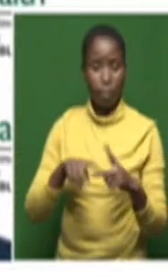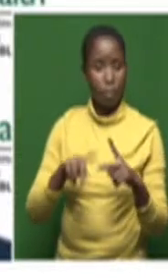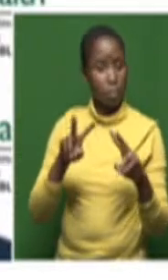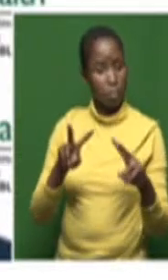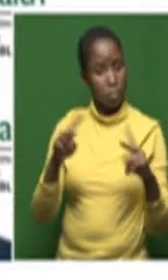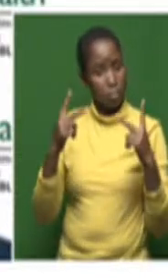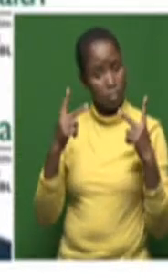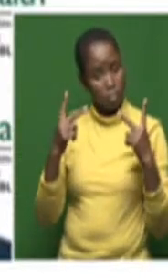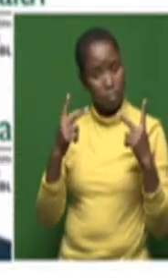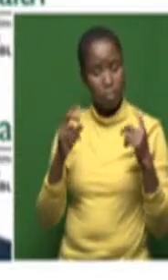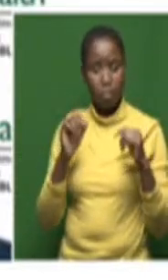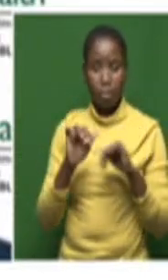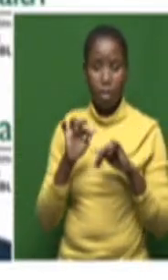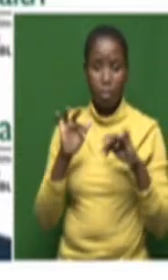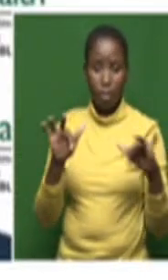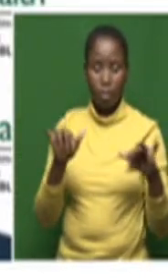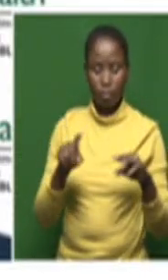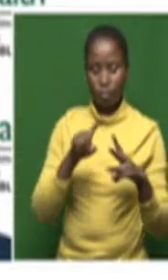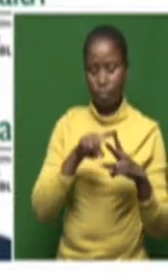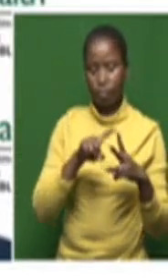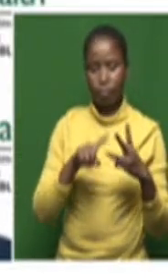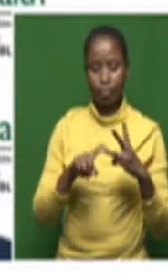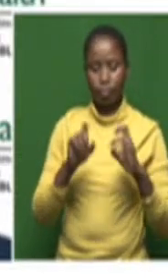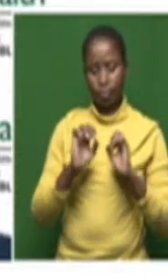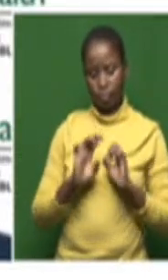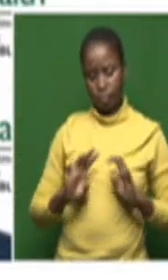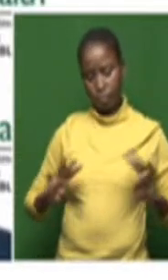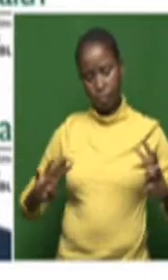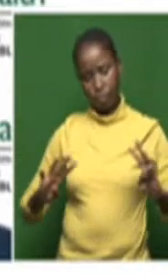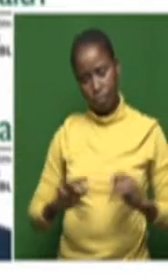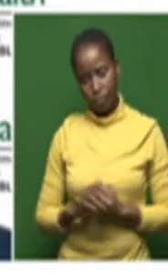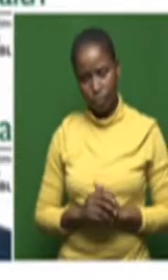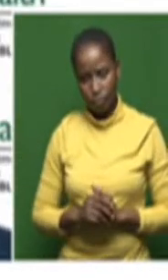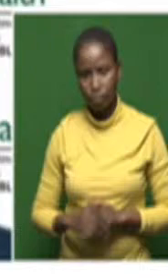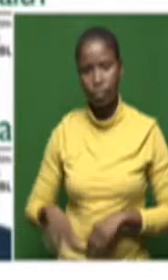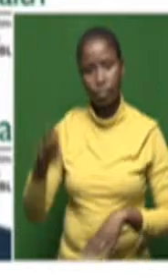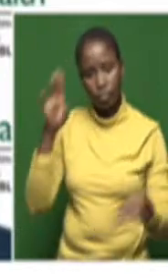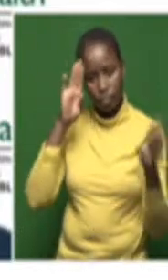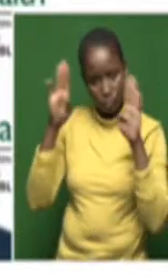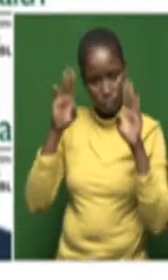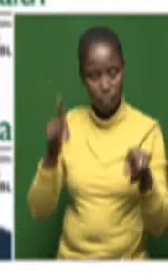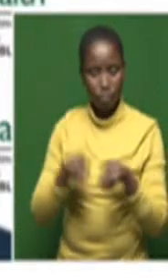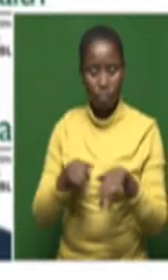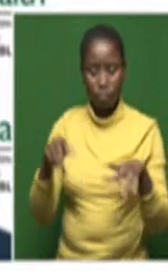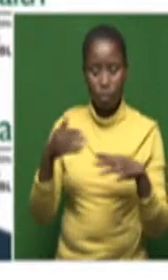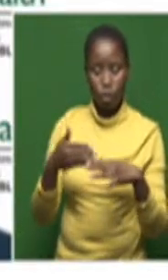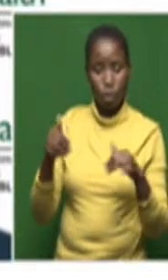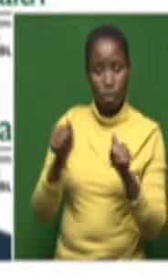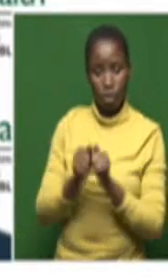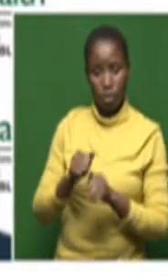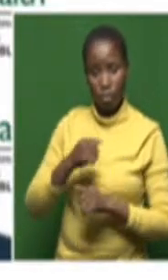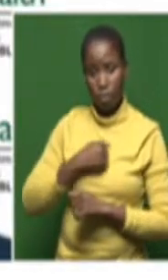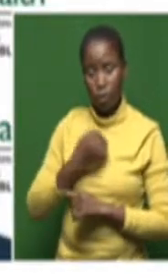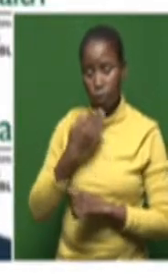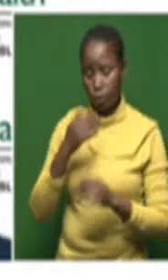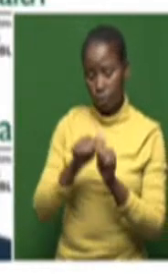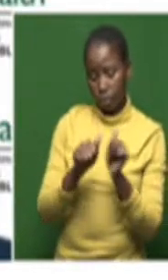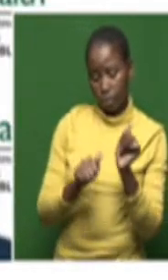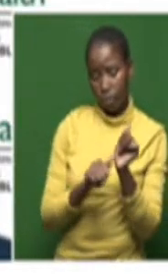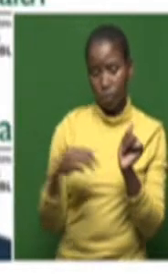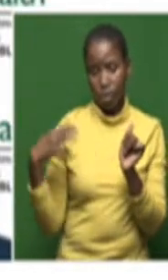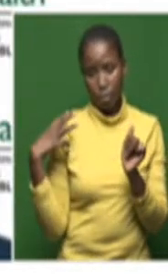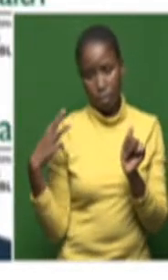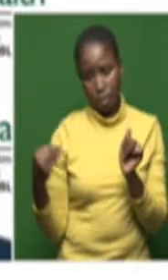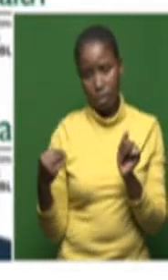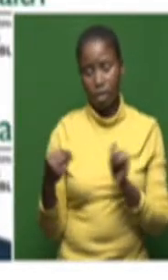viewers and fellow panelists. Greetings also to my colleague also on the platform, Deputy Minister